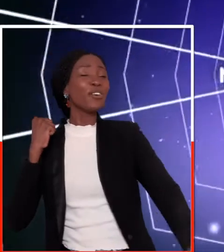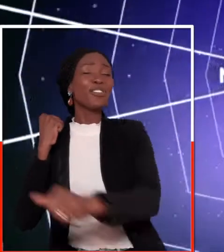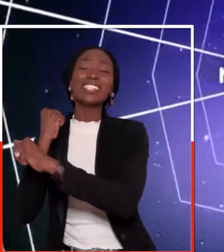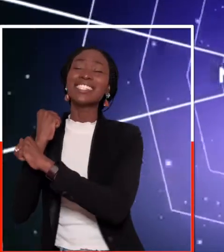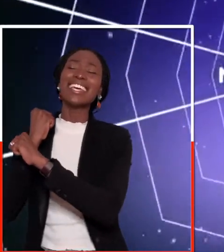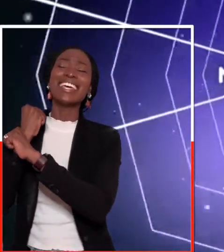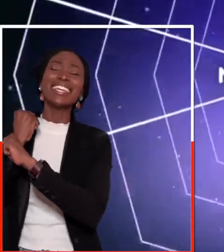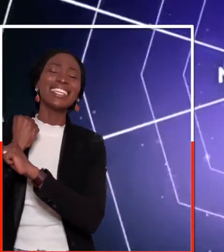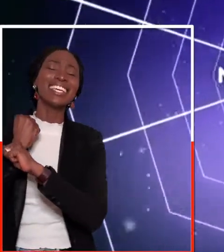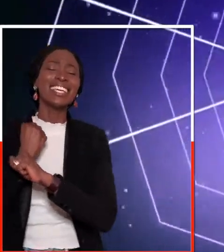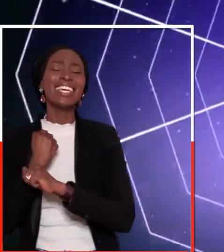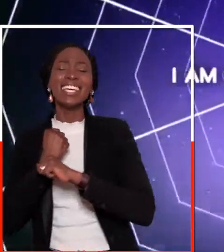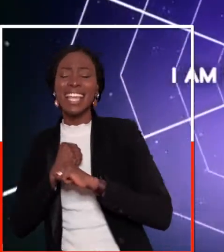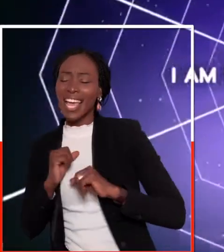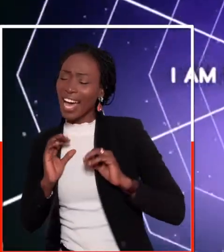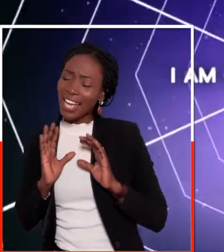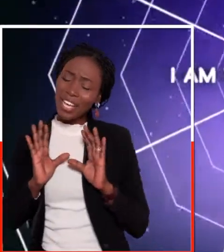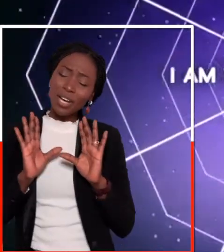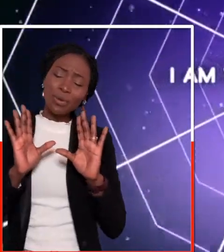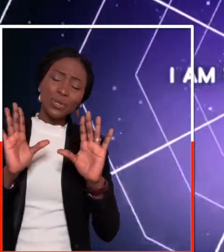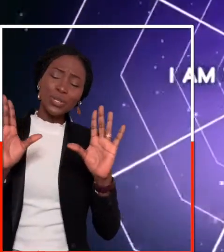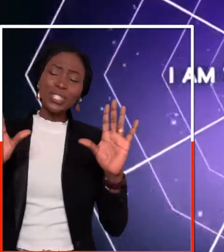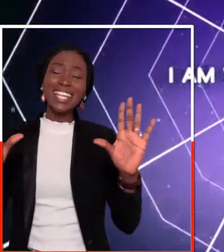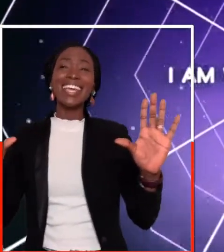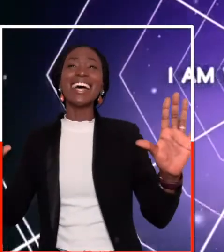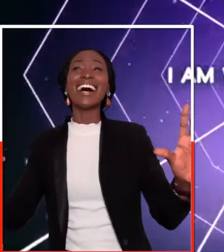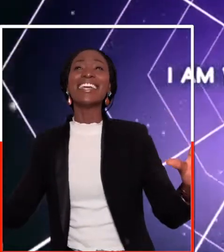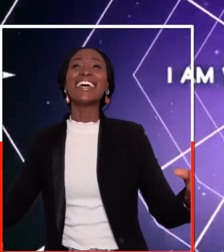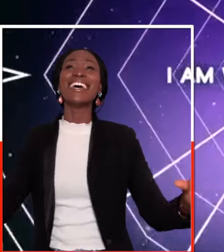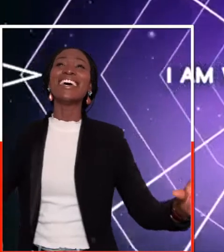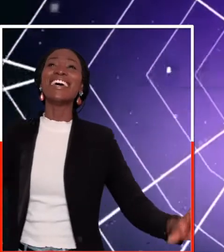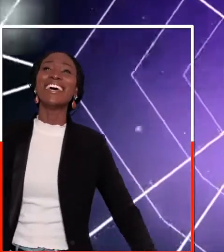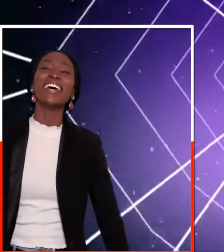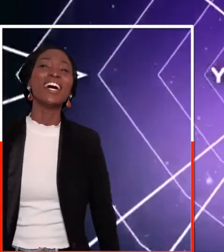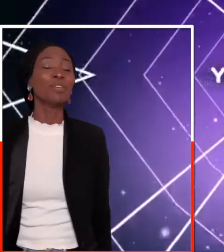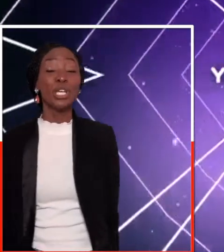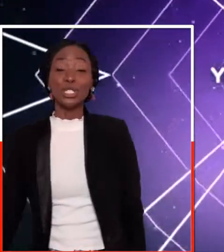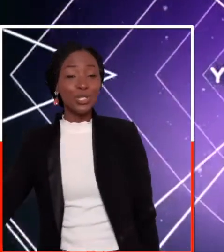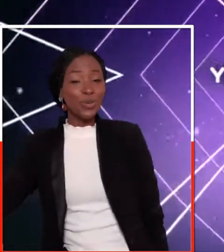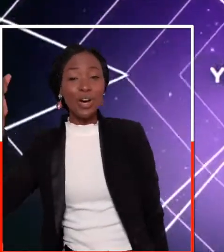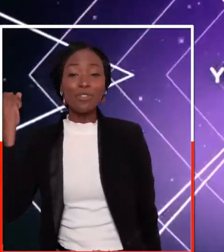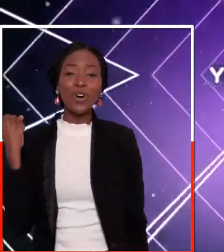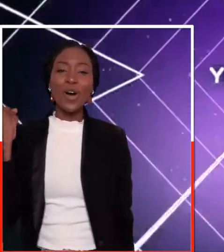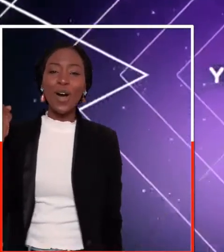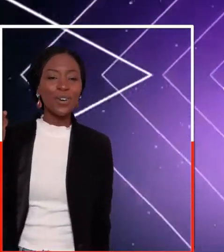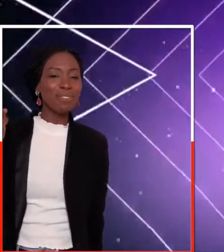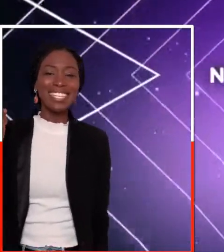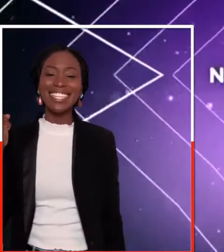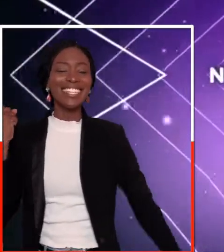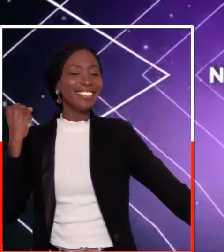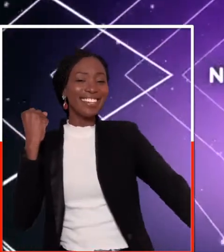not forsaken. I am who you say I am. You are for